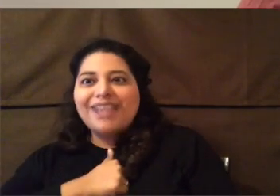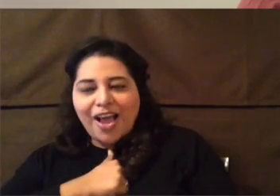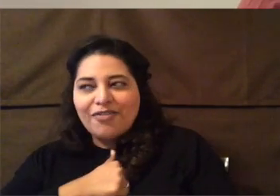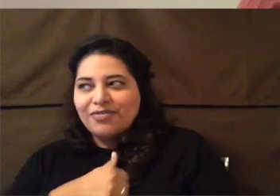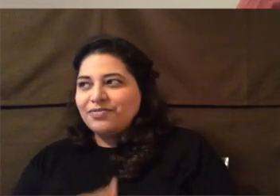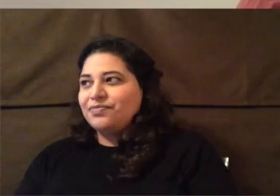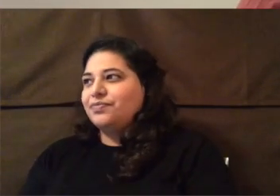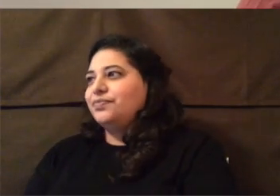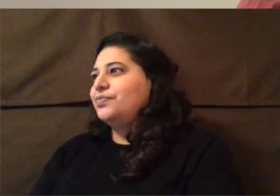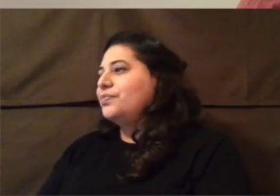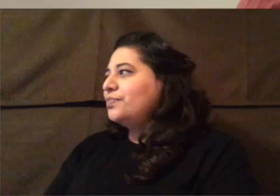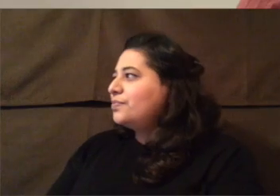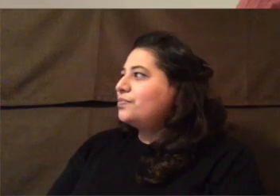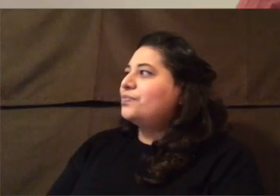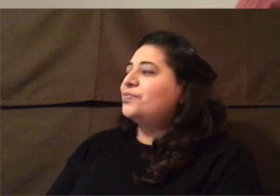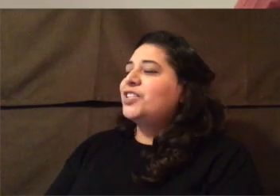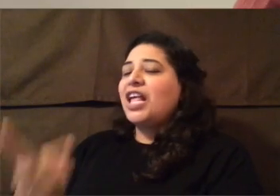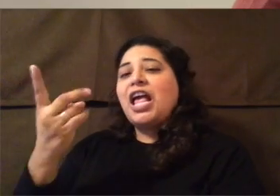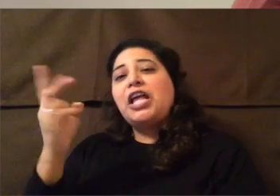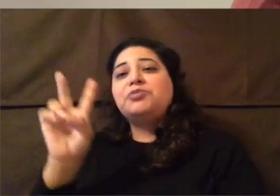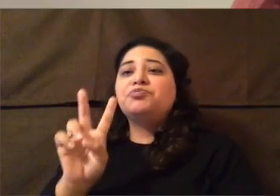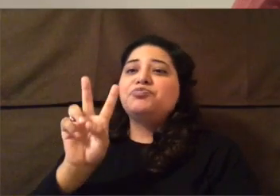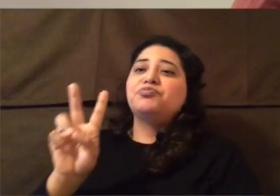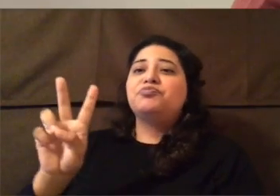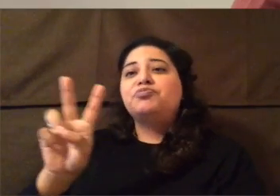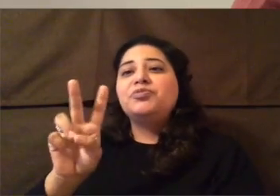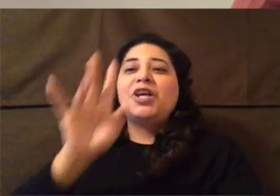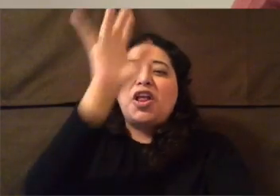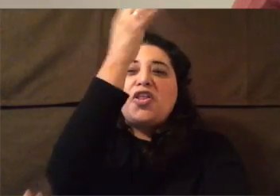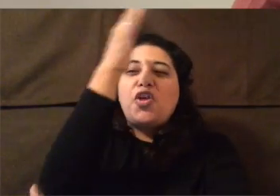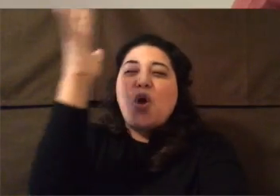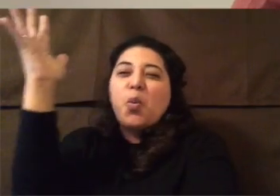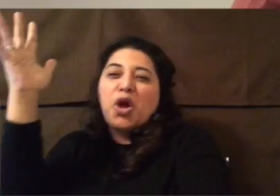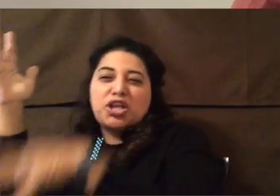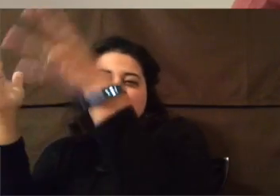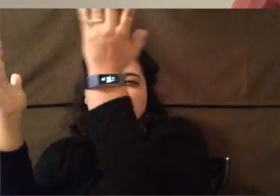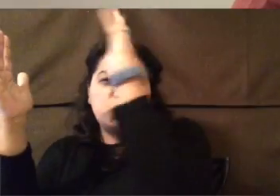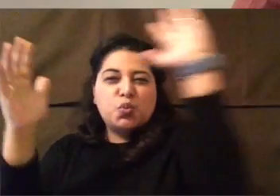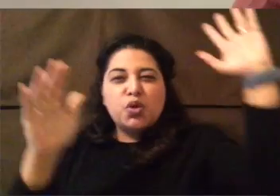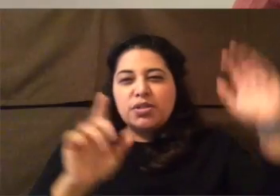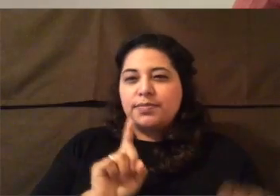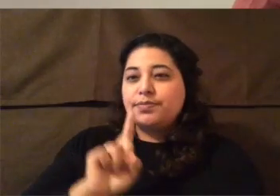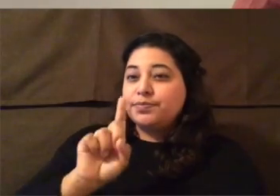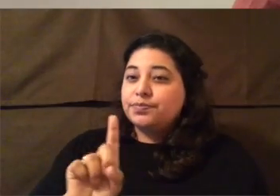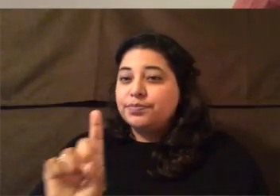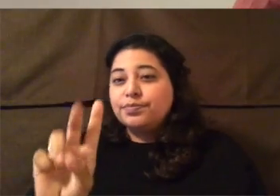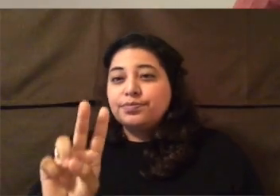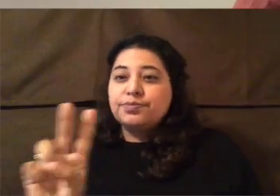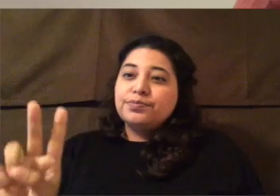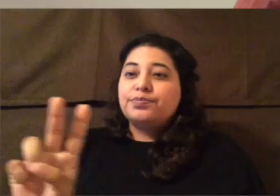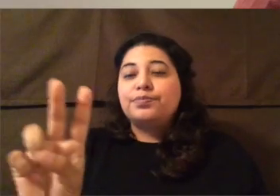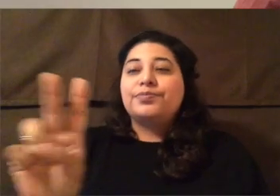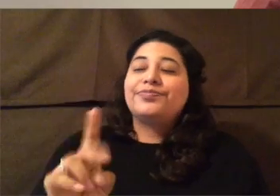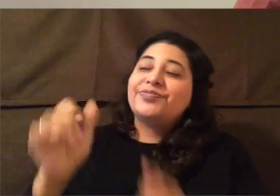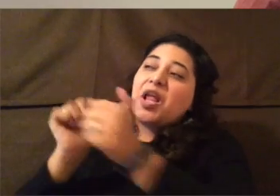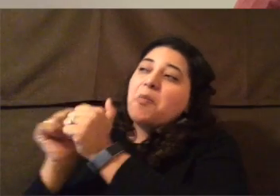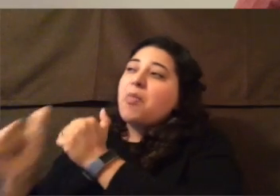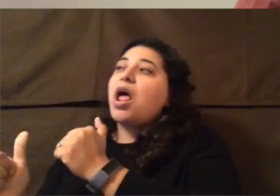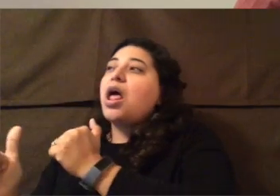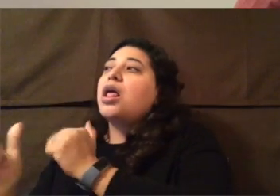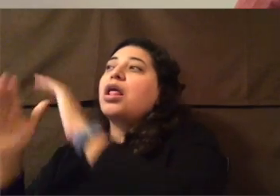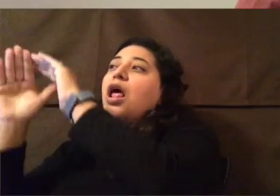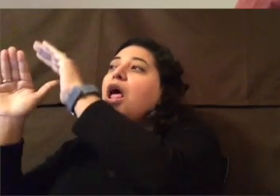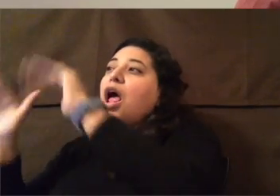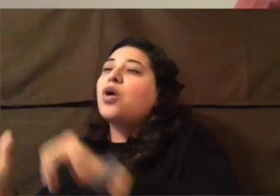myself," he said. They left the woods and started up the road toward their house. They walked past all the